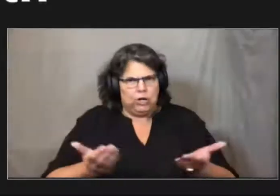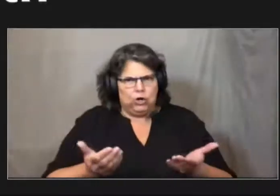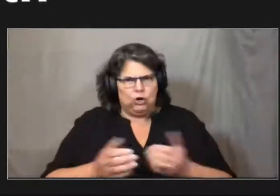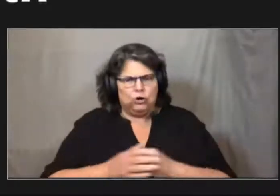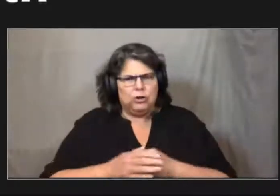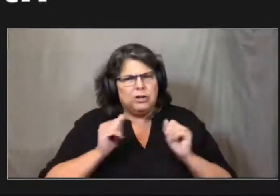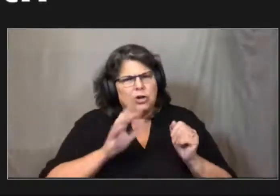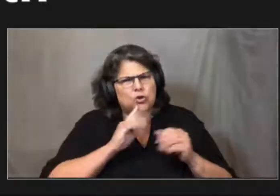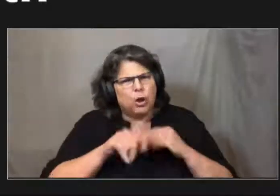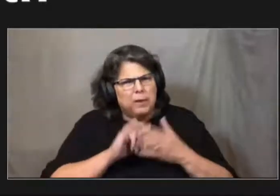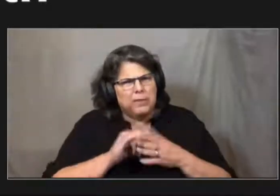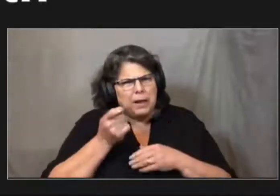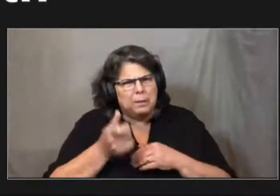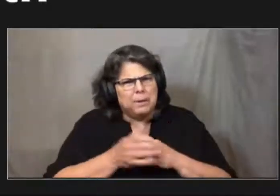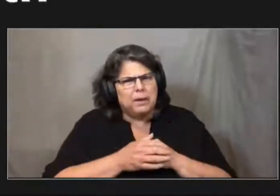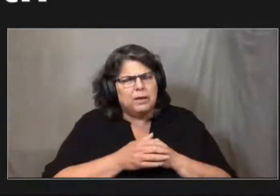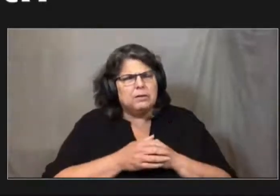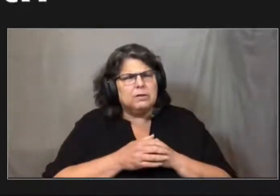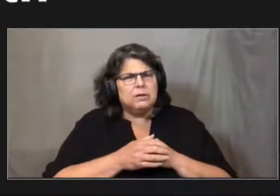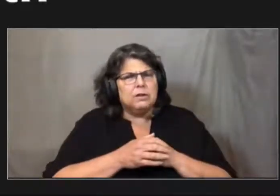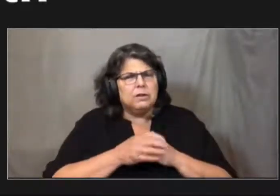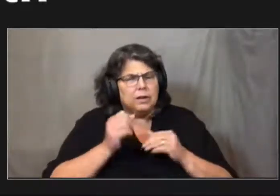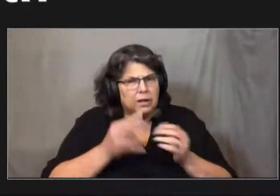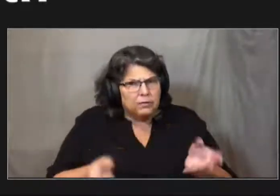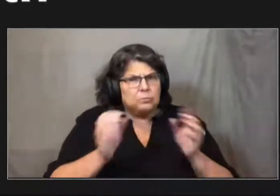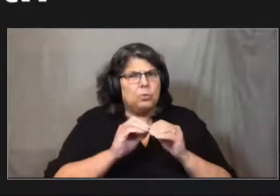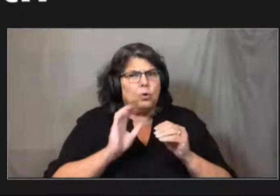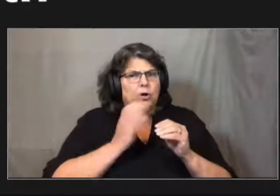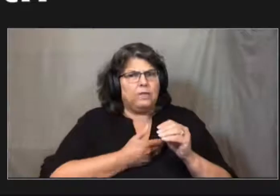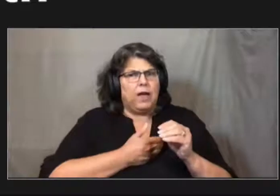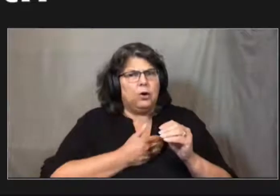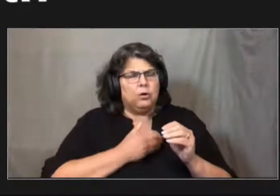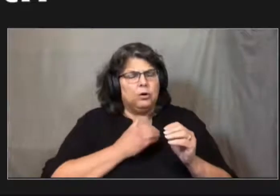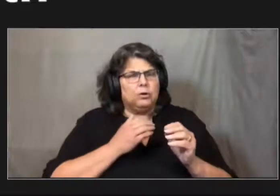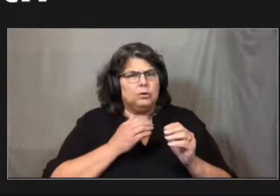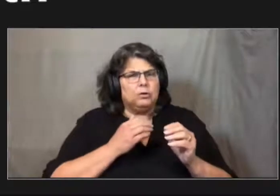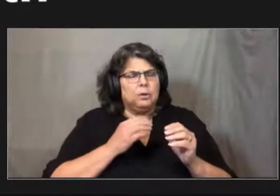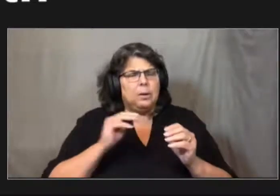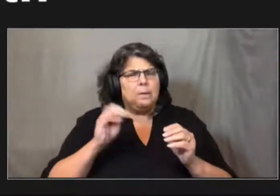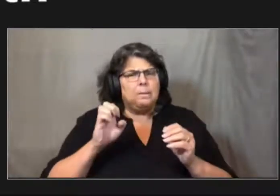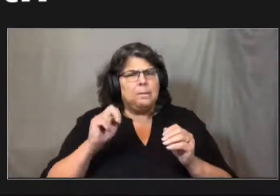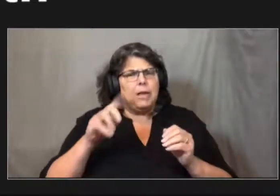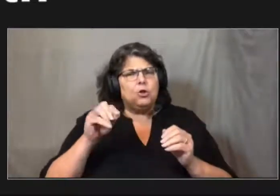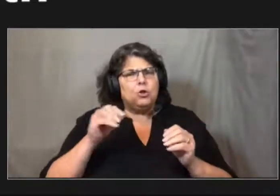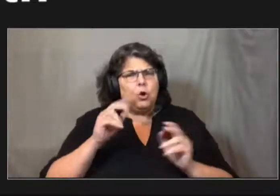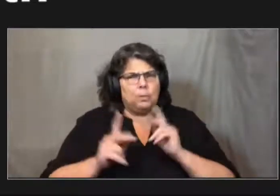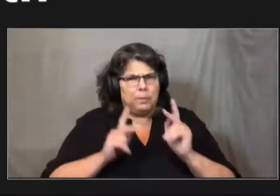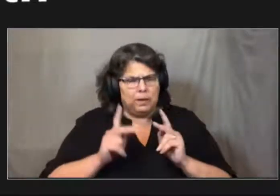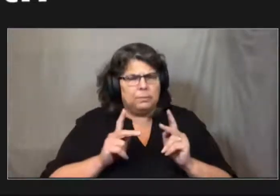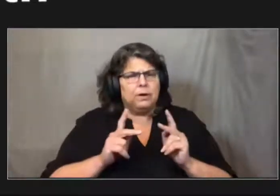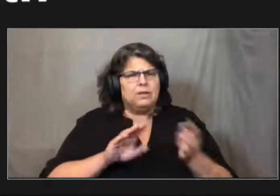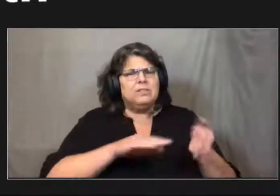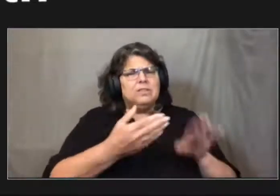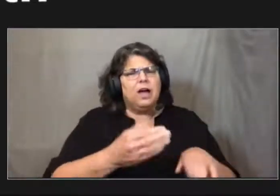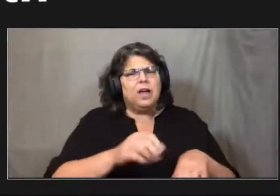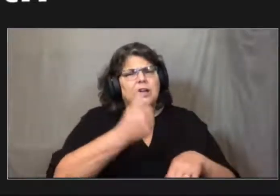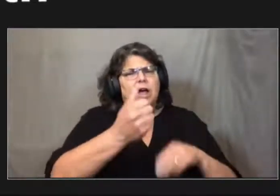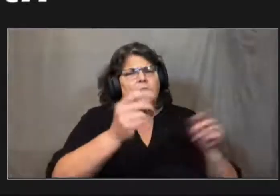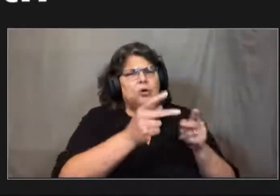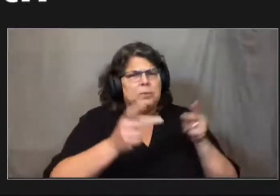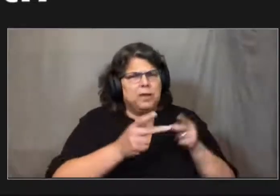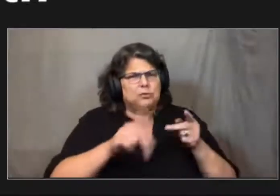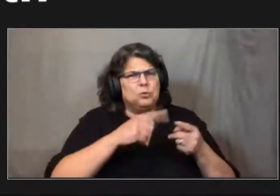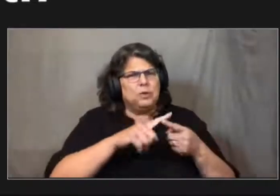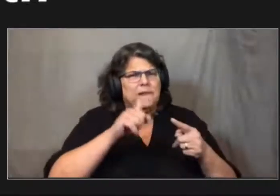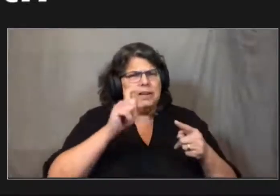if we have lost more of our residents in out of county facilities when they're trying to get higher level of